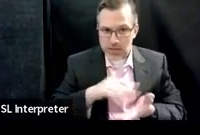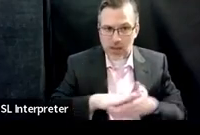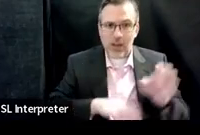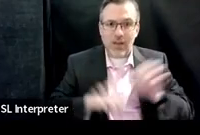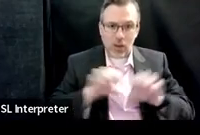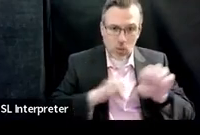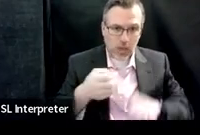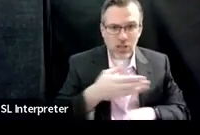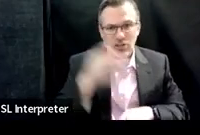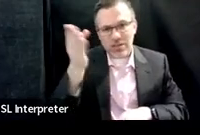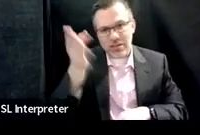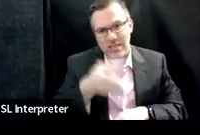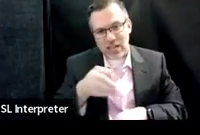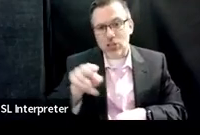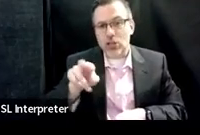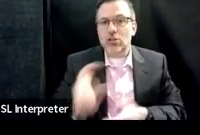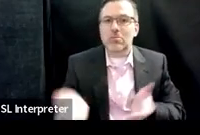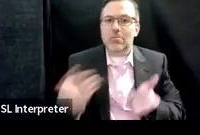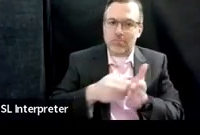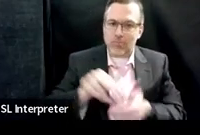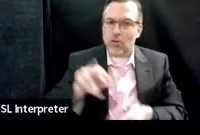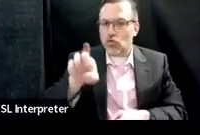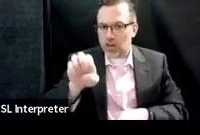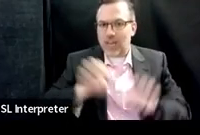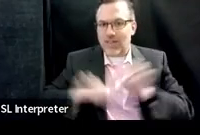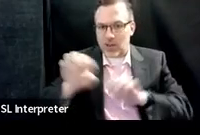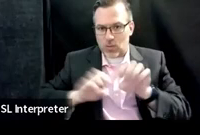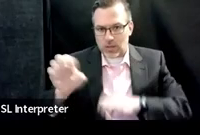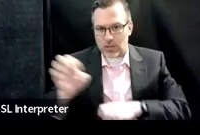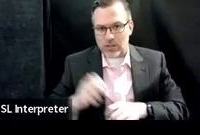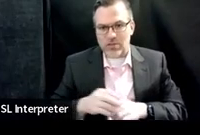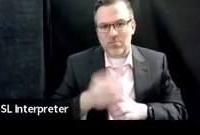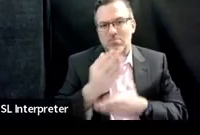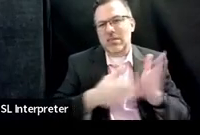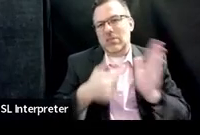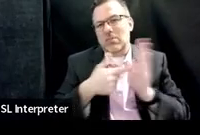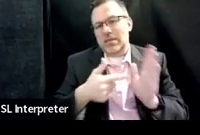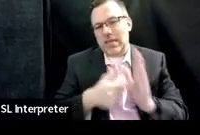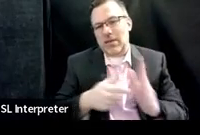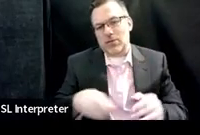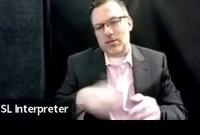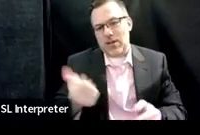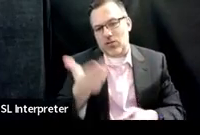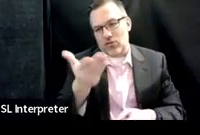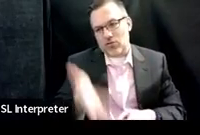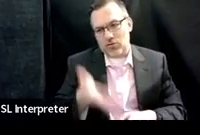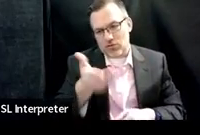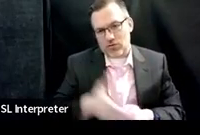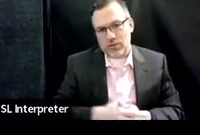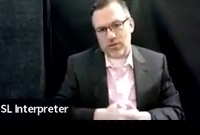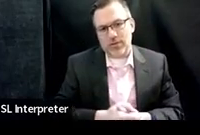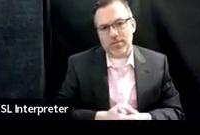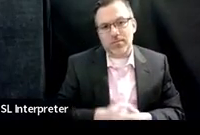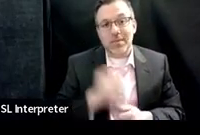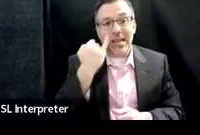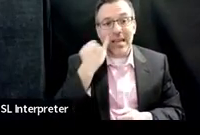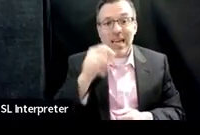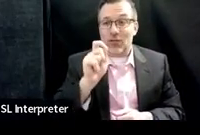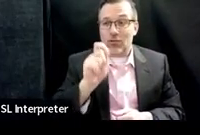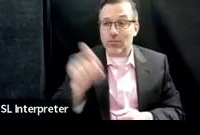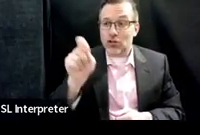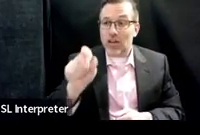reevaluations. And here are some examples of other. If you checked off the purpose of other, might be